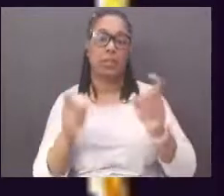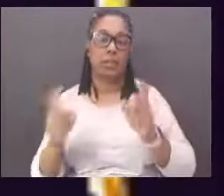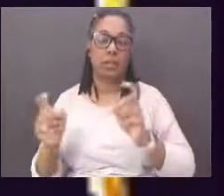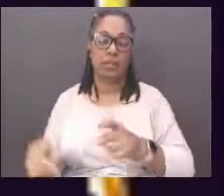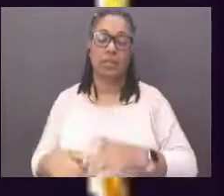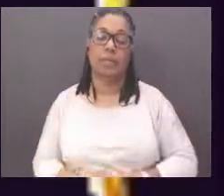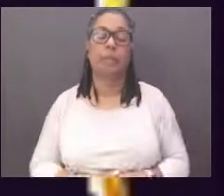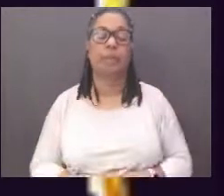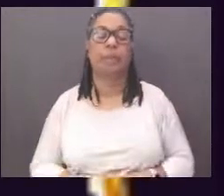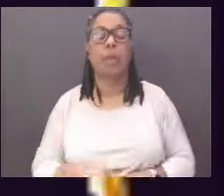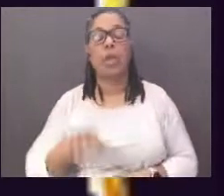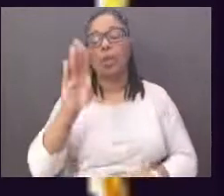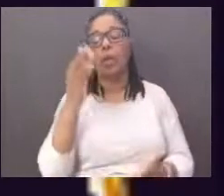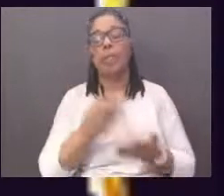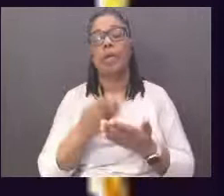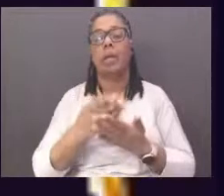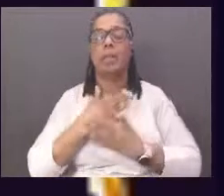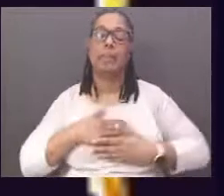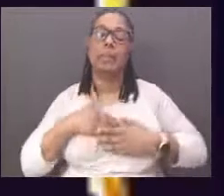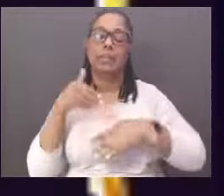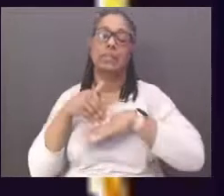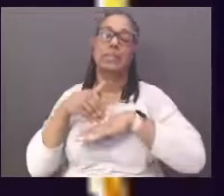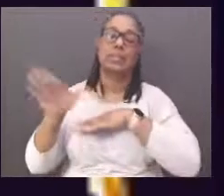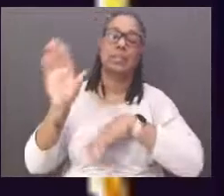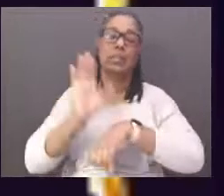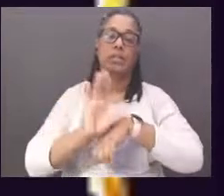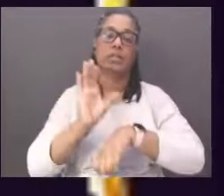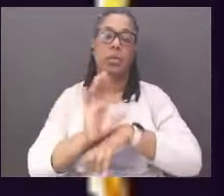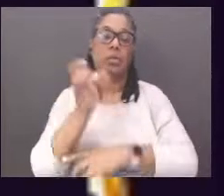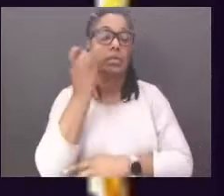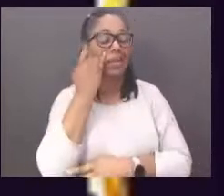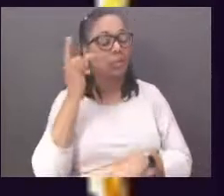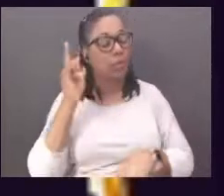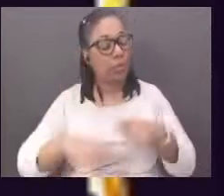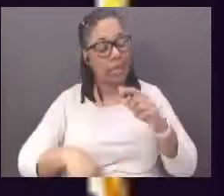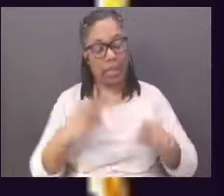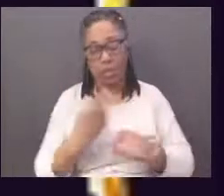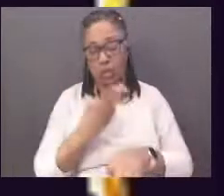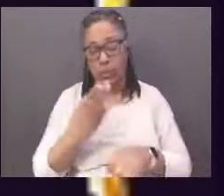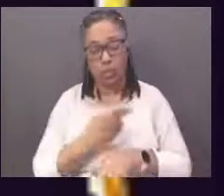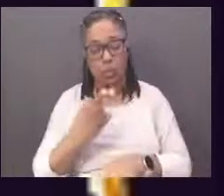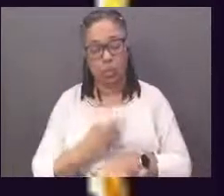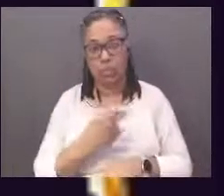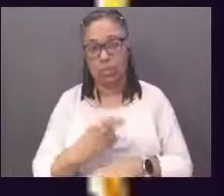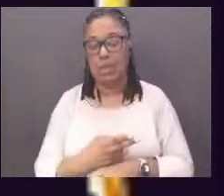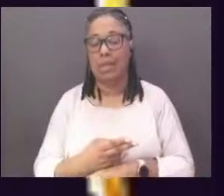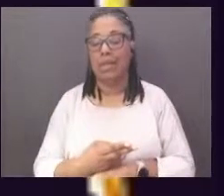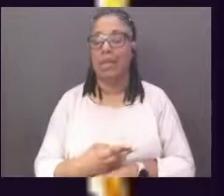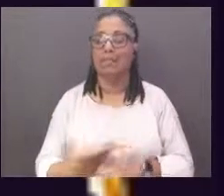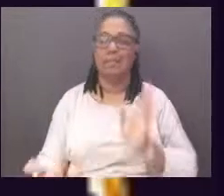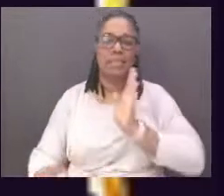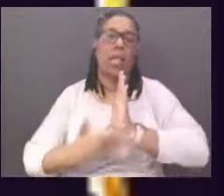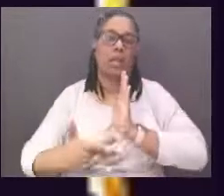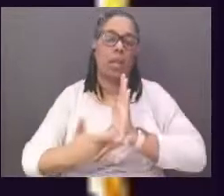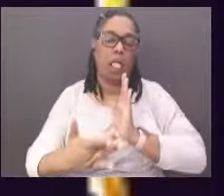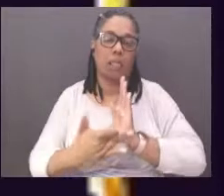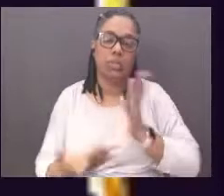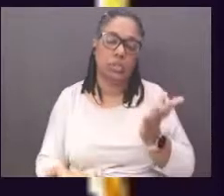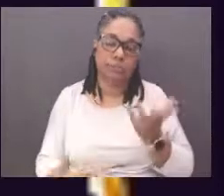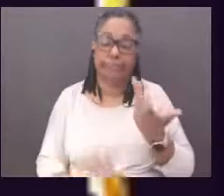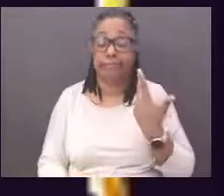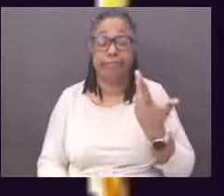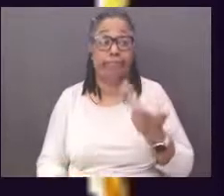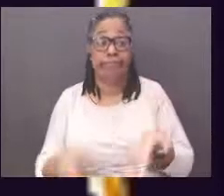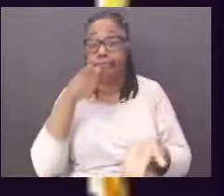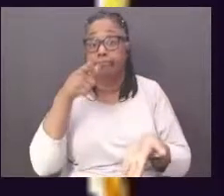your donations, your contributions. If you cannot utilize Zelle, Givelify, and PayPal, just put it in snail mail and send it to